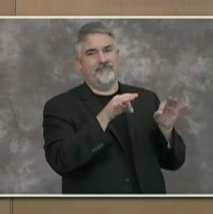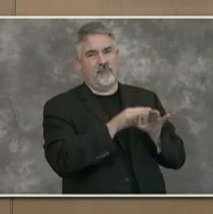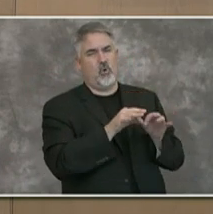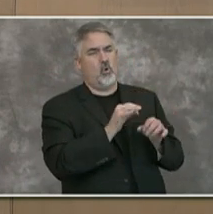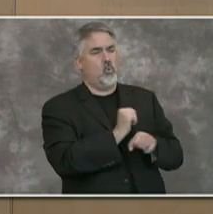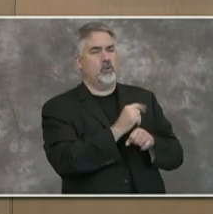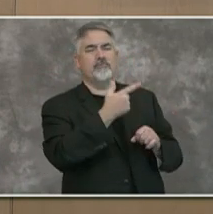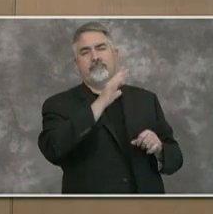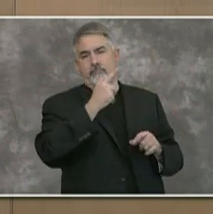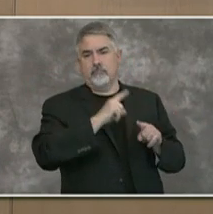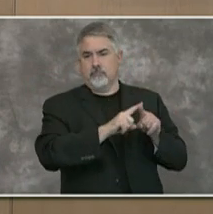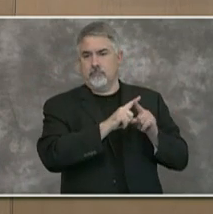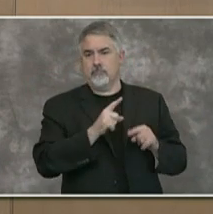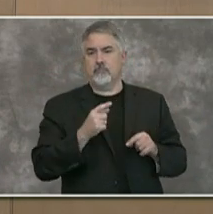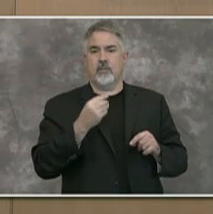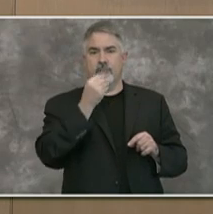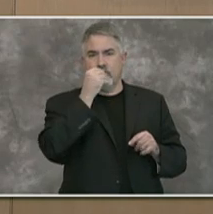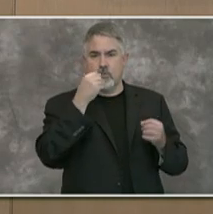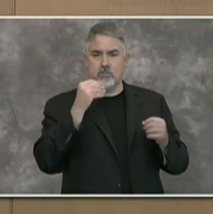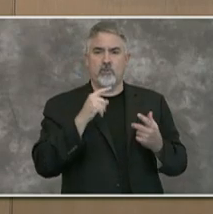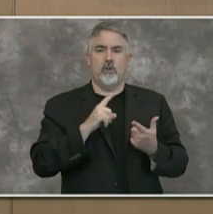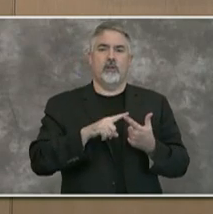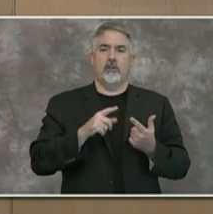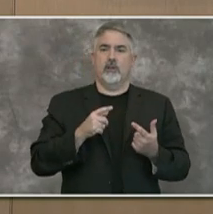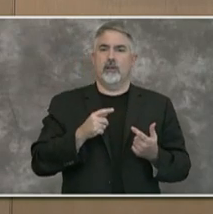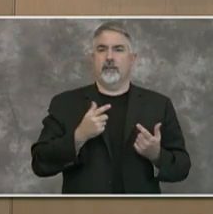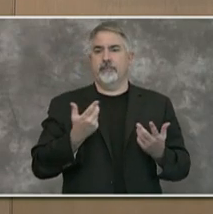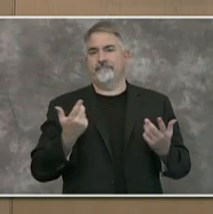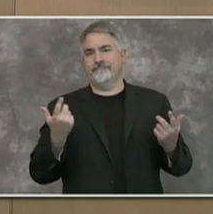like for grocery stores or